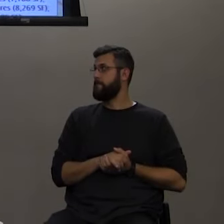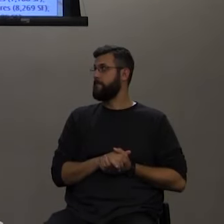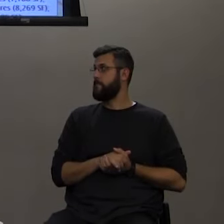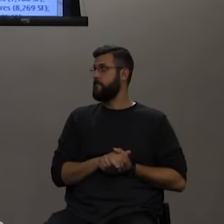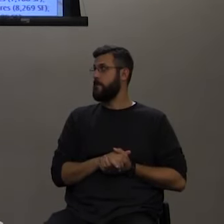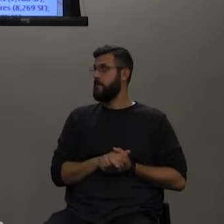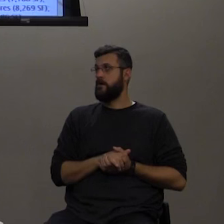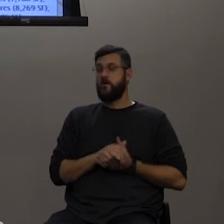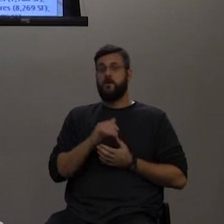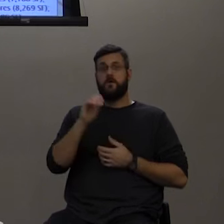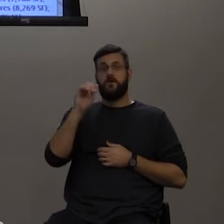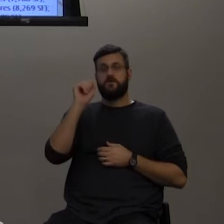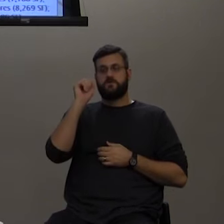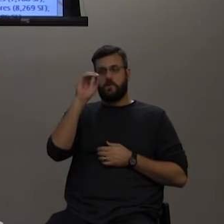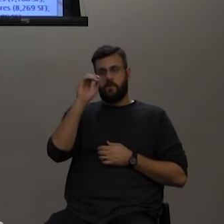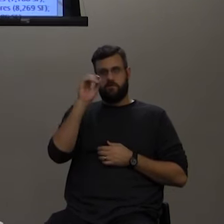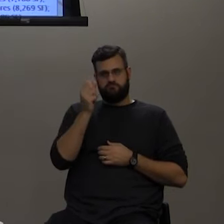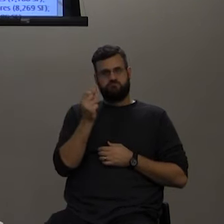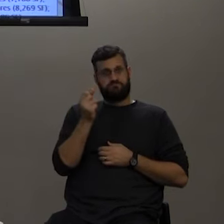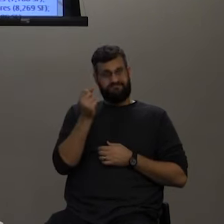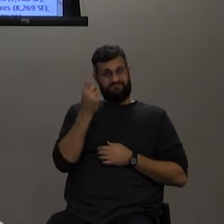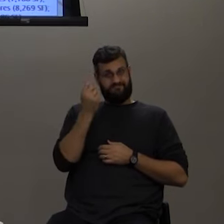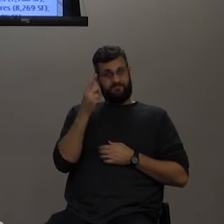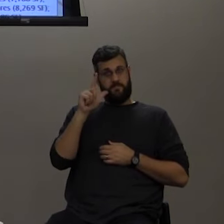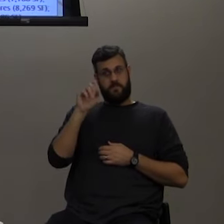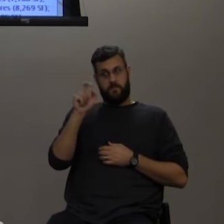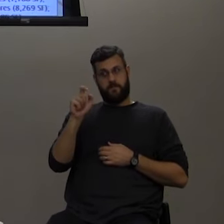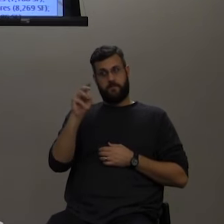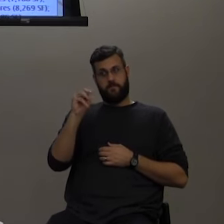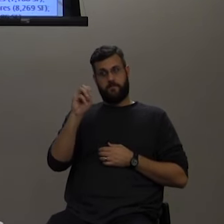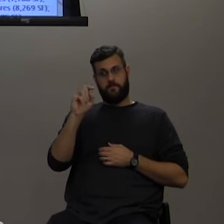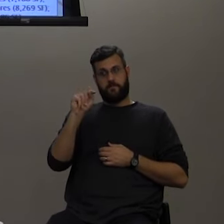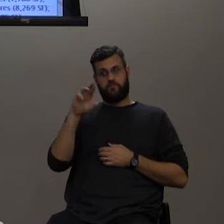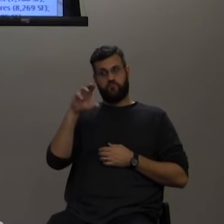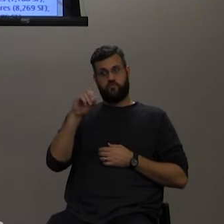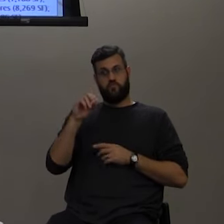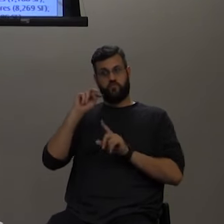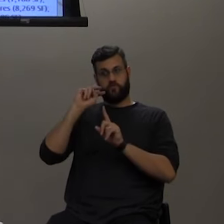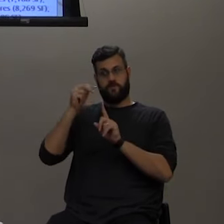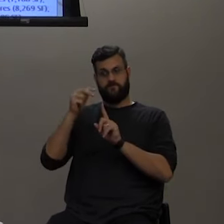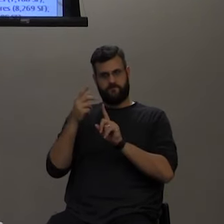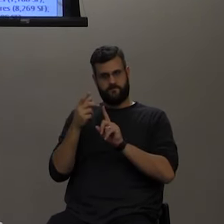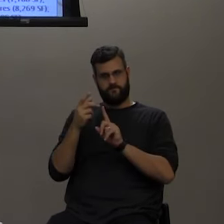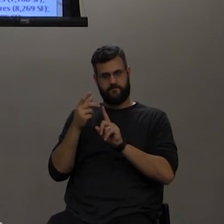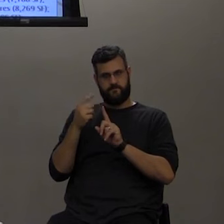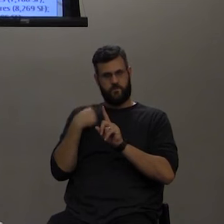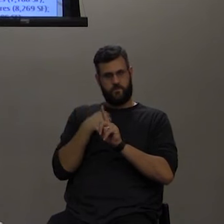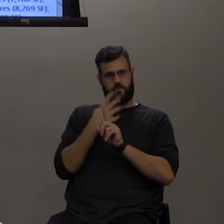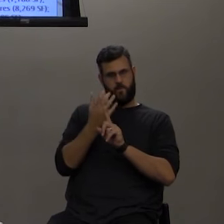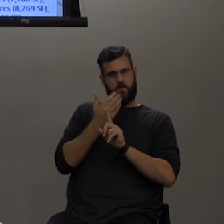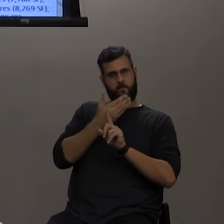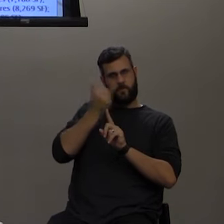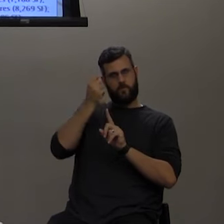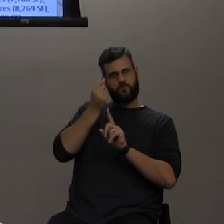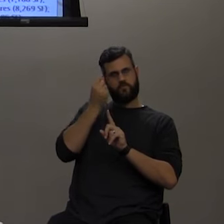So understanding that Lexington metro perspective, we then wanted to better